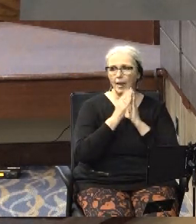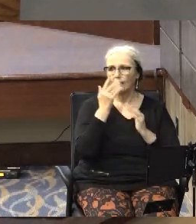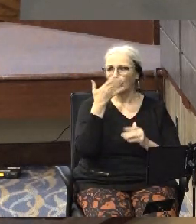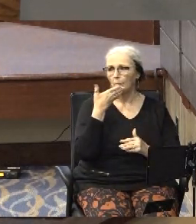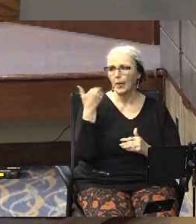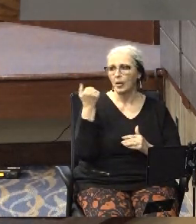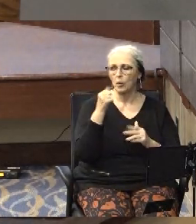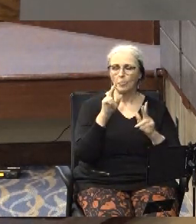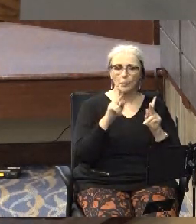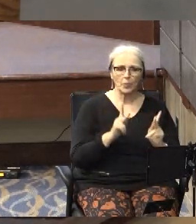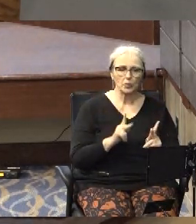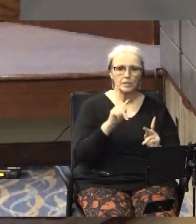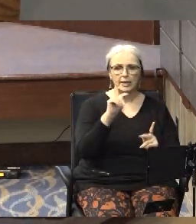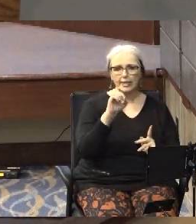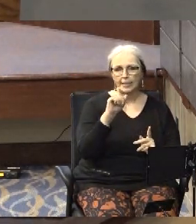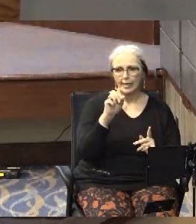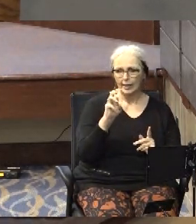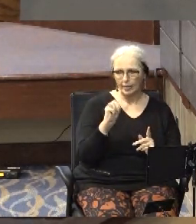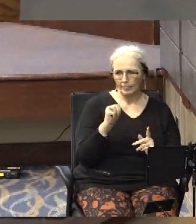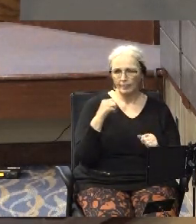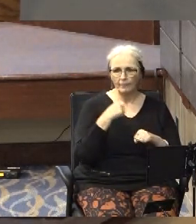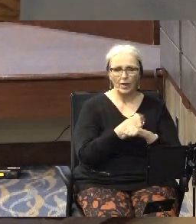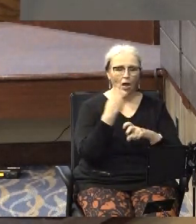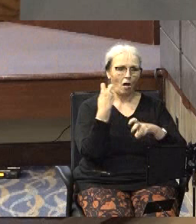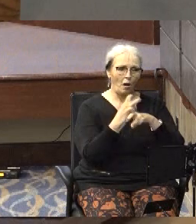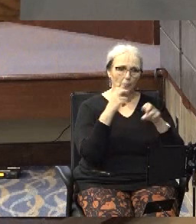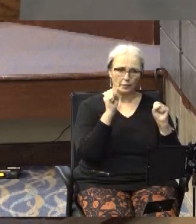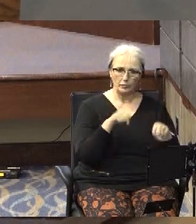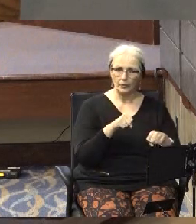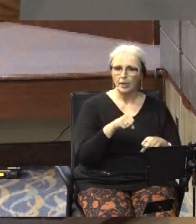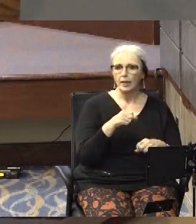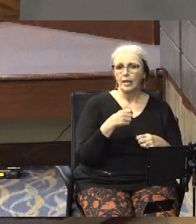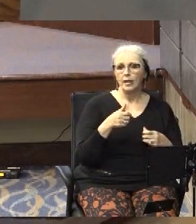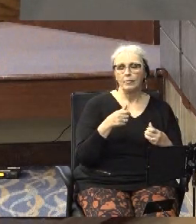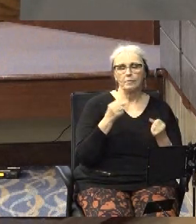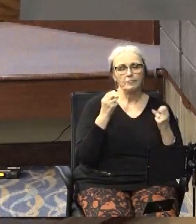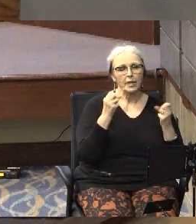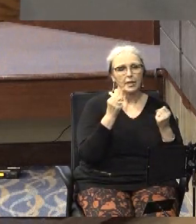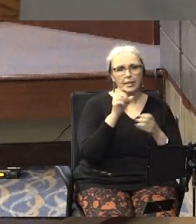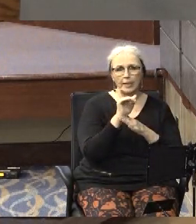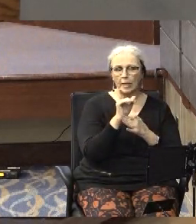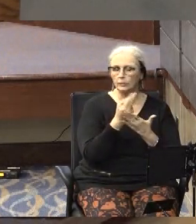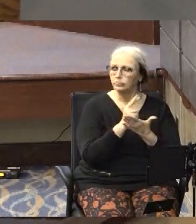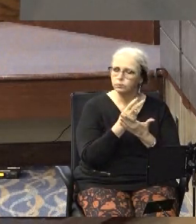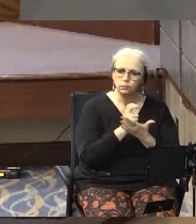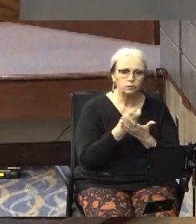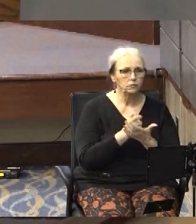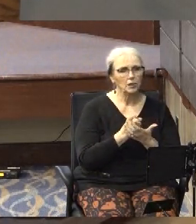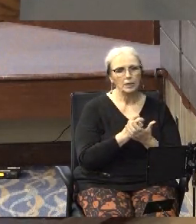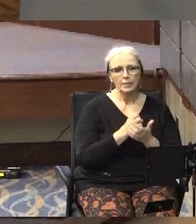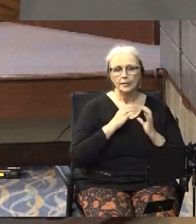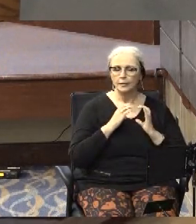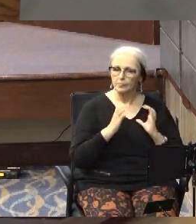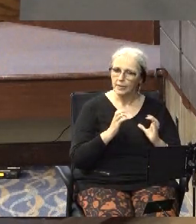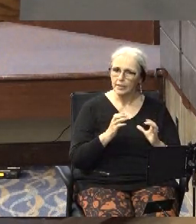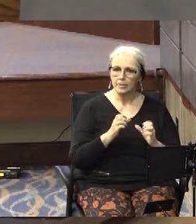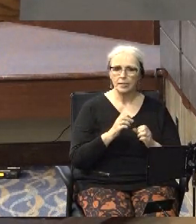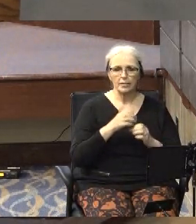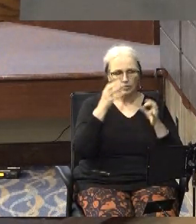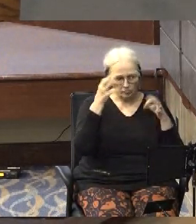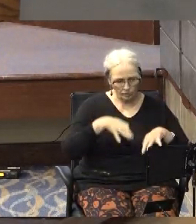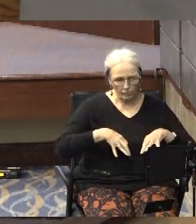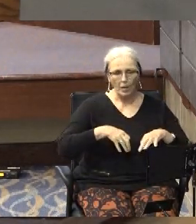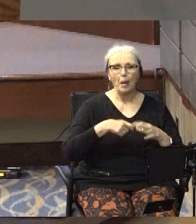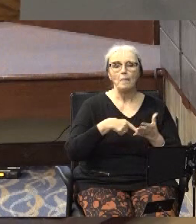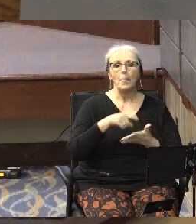and team to fight as hard as they did. The hard work, many sleepless nights, dedication, and determination paid off in the end.